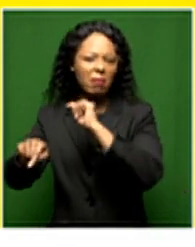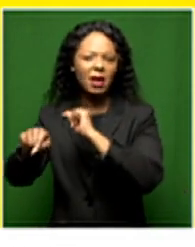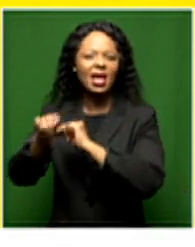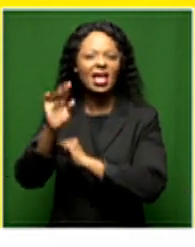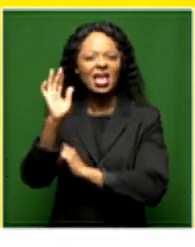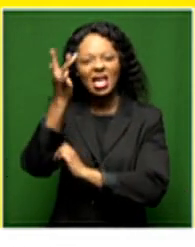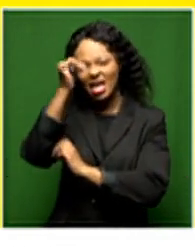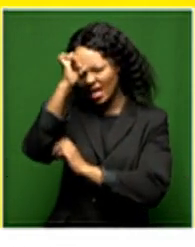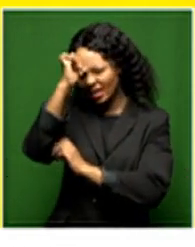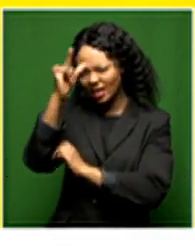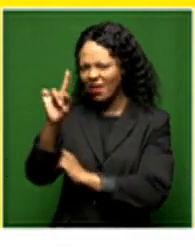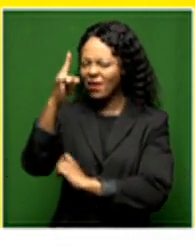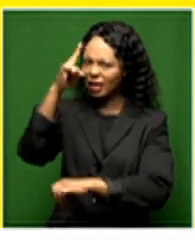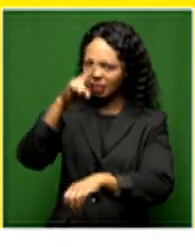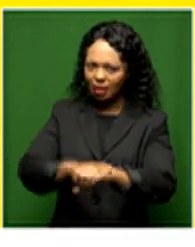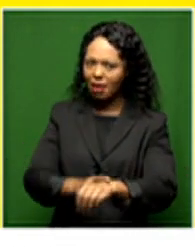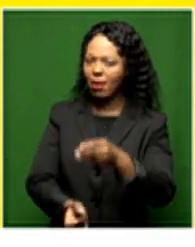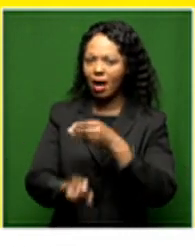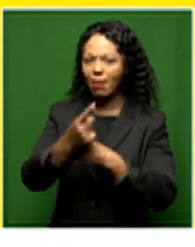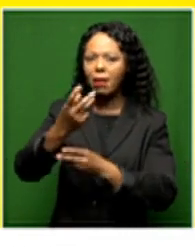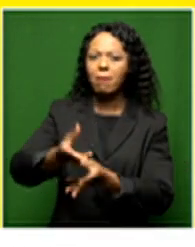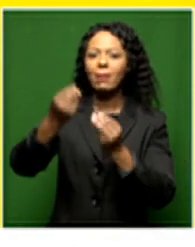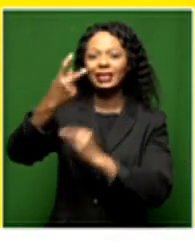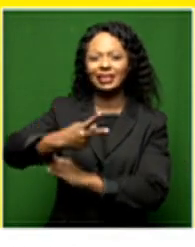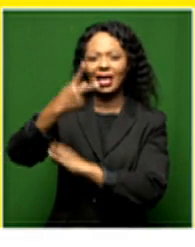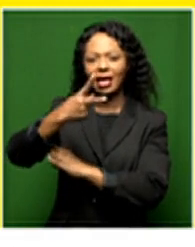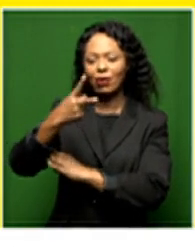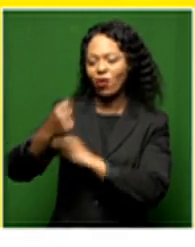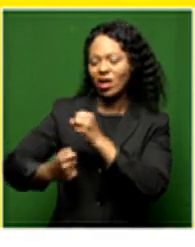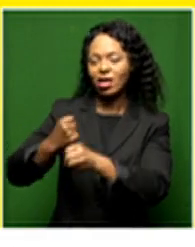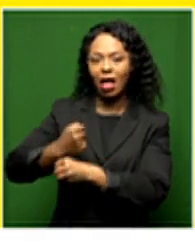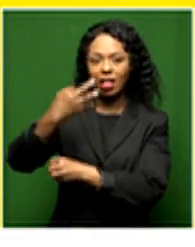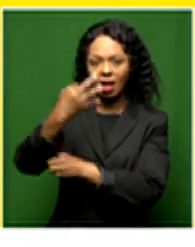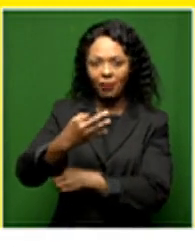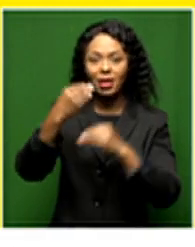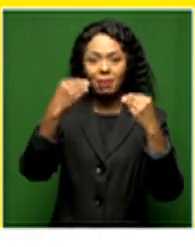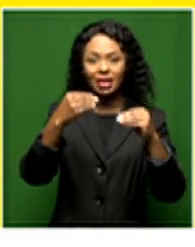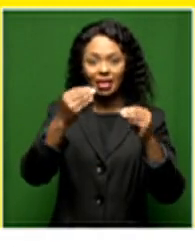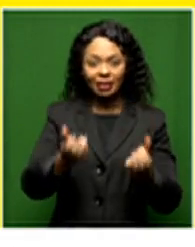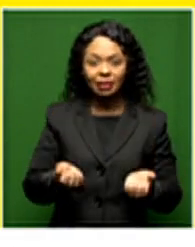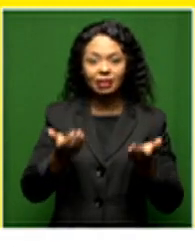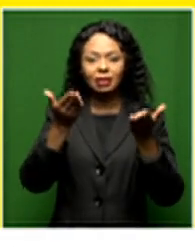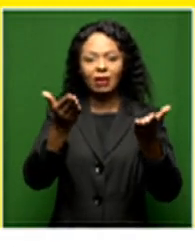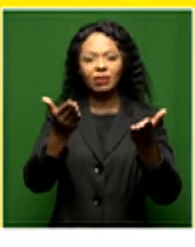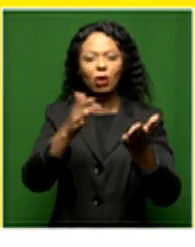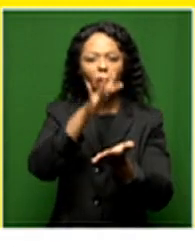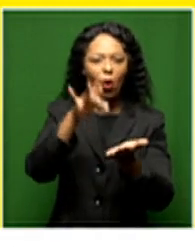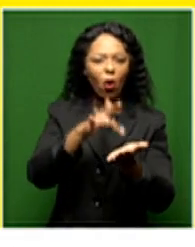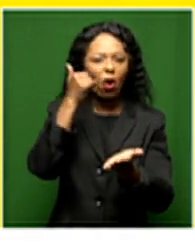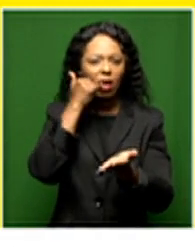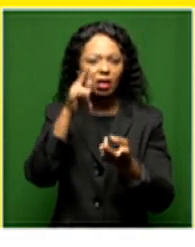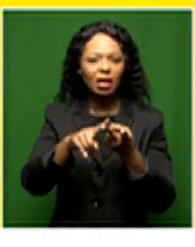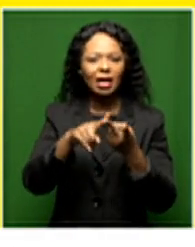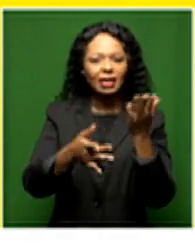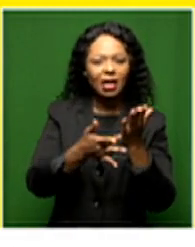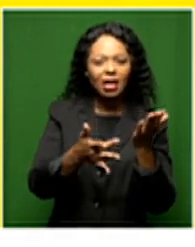first for the first time from its second position for the past 3 years. Now, the business services sector includes call centres, technical support